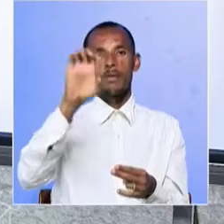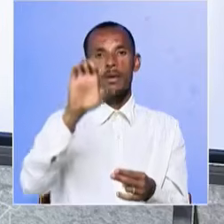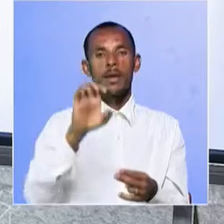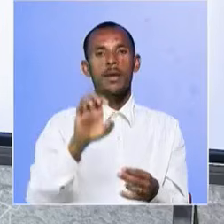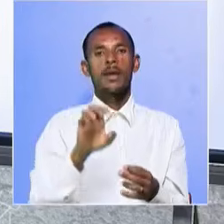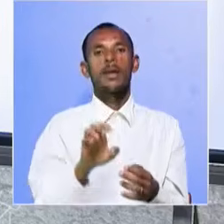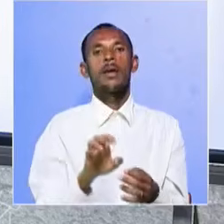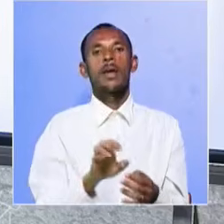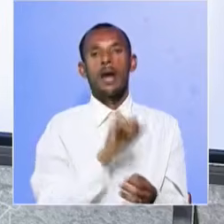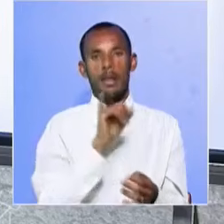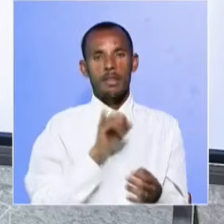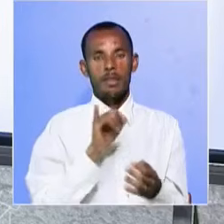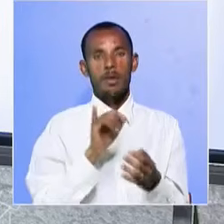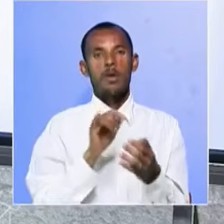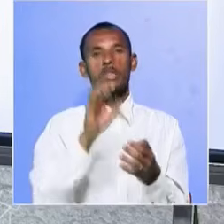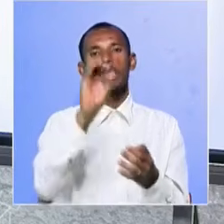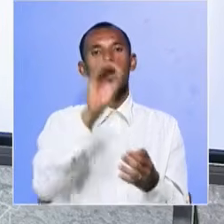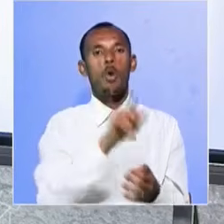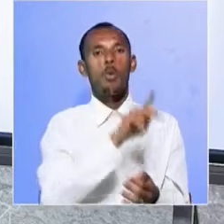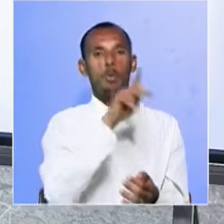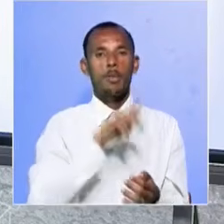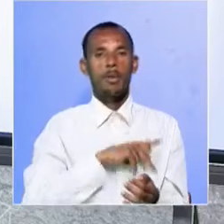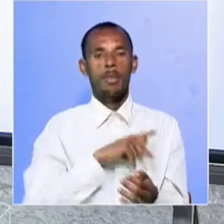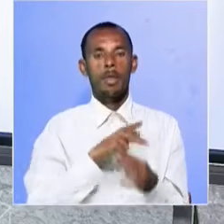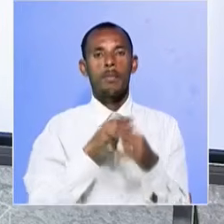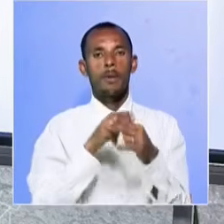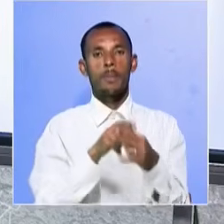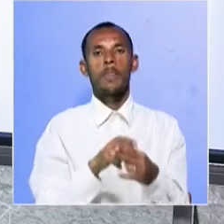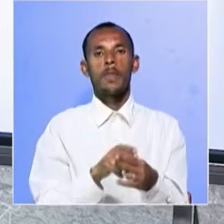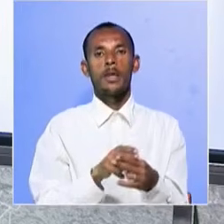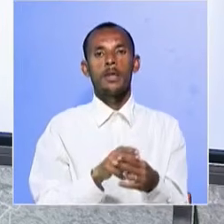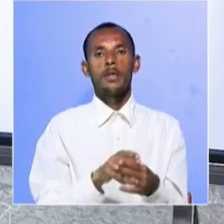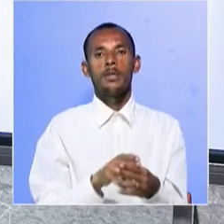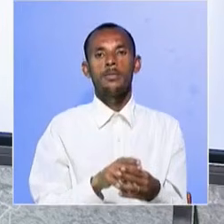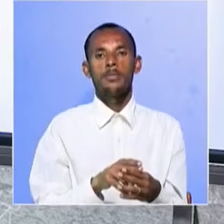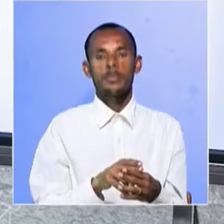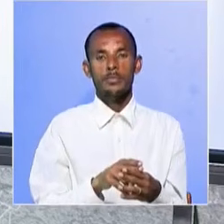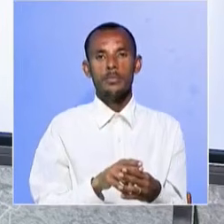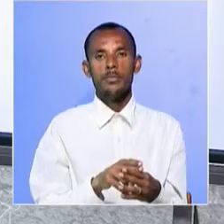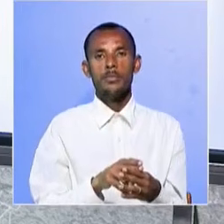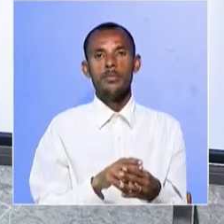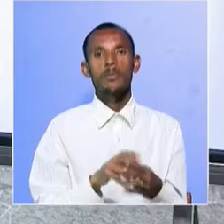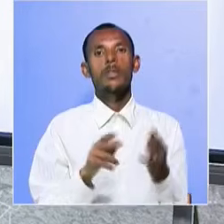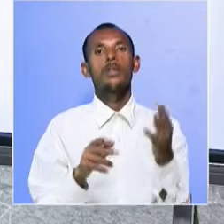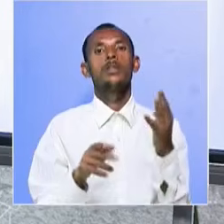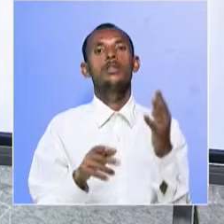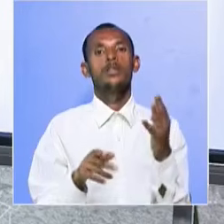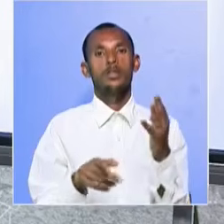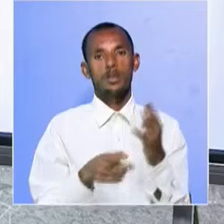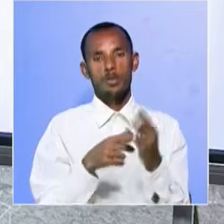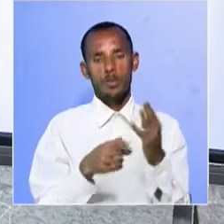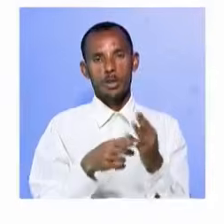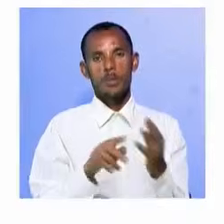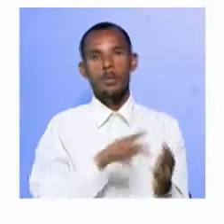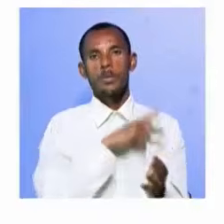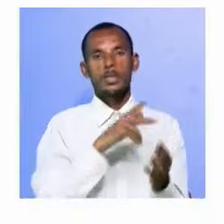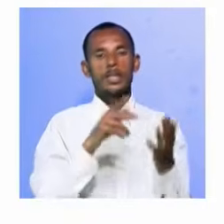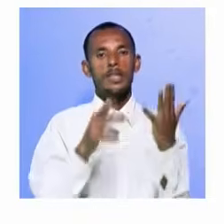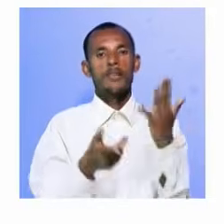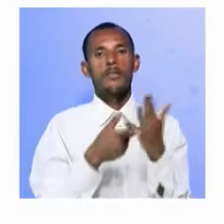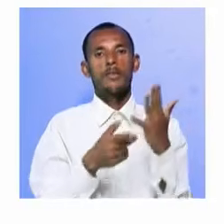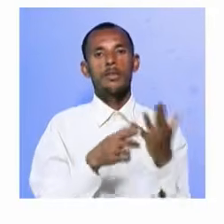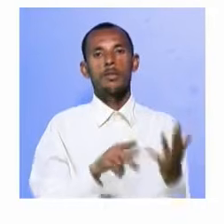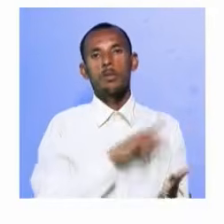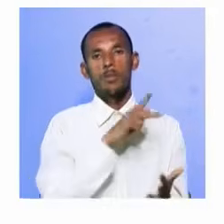we call it zero property. Okay, this is the fourth property. And the last property